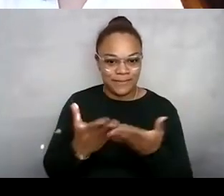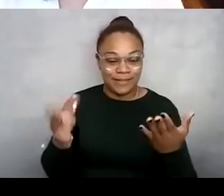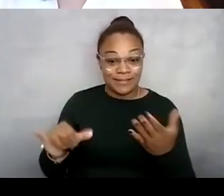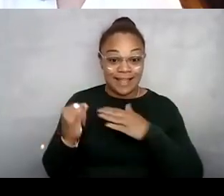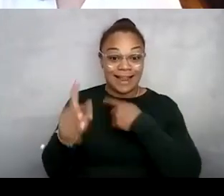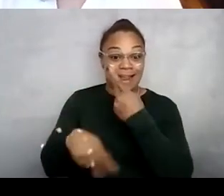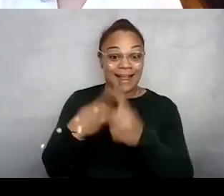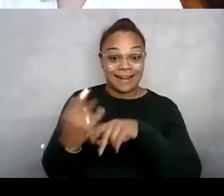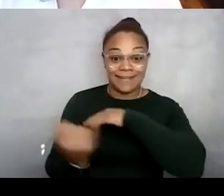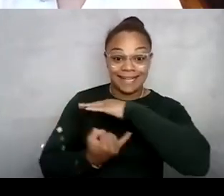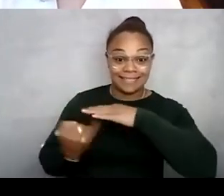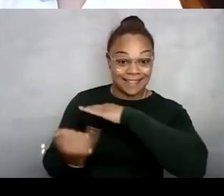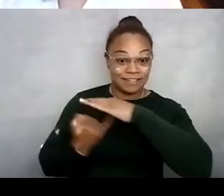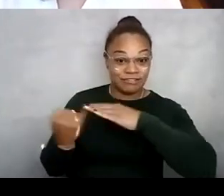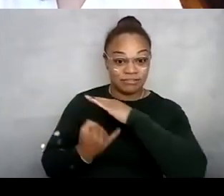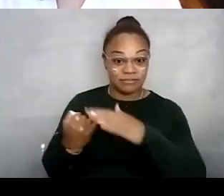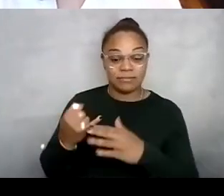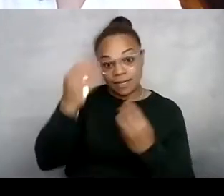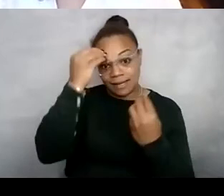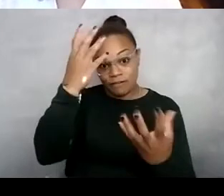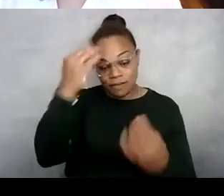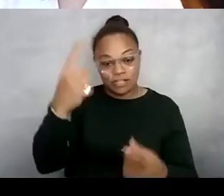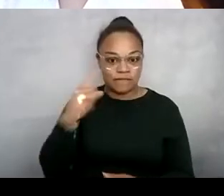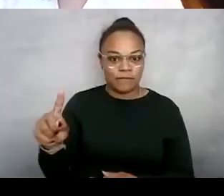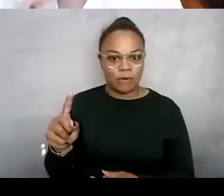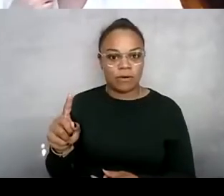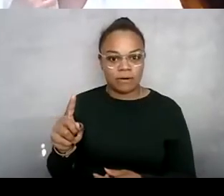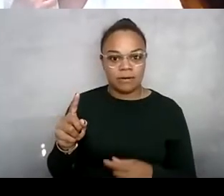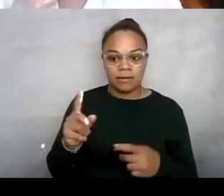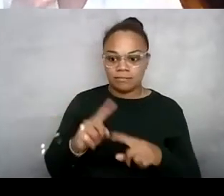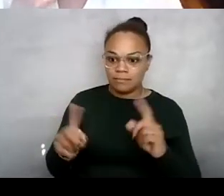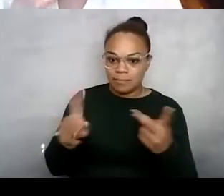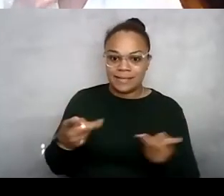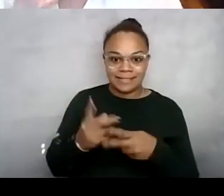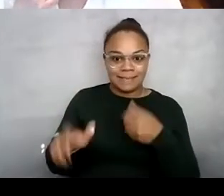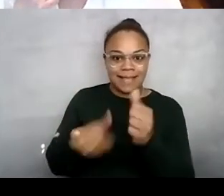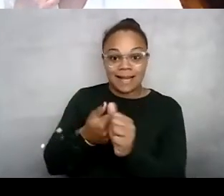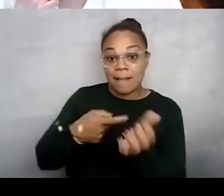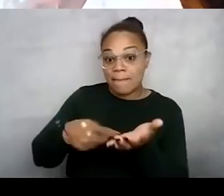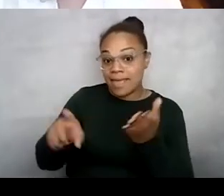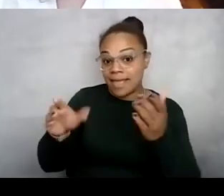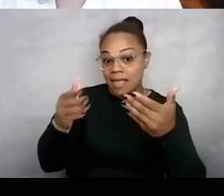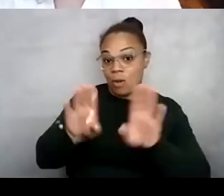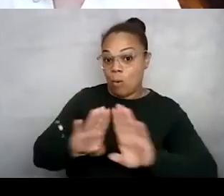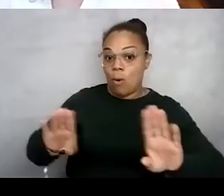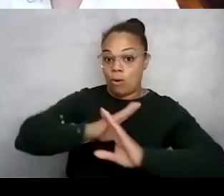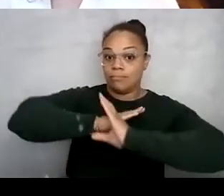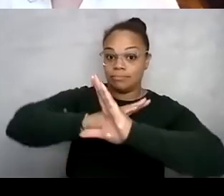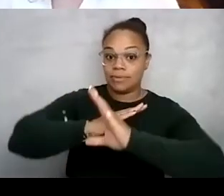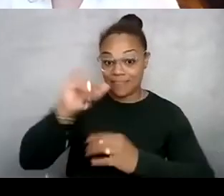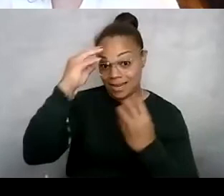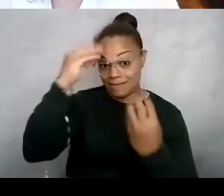know, increasingly the information from reputable places is behind a firewall, a paywall, and bad information